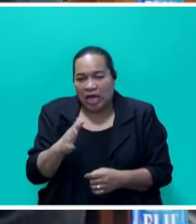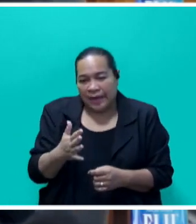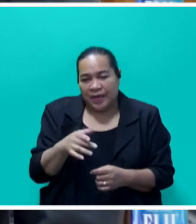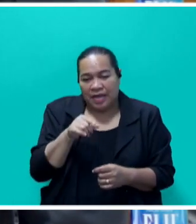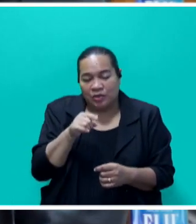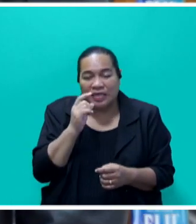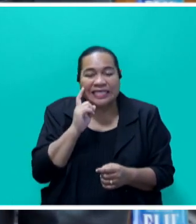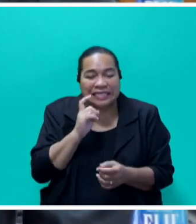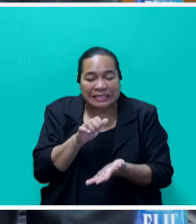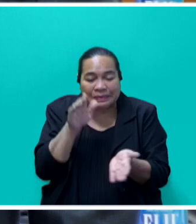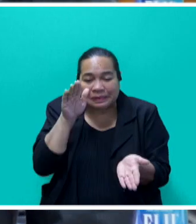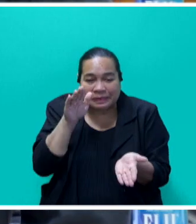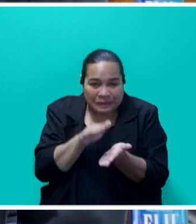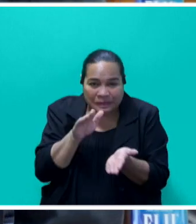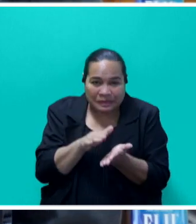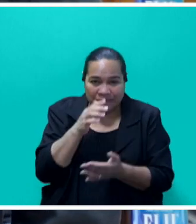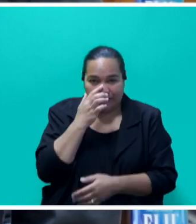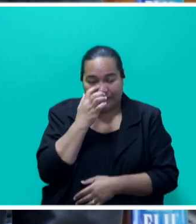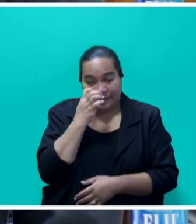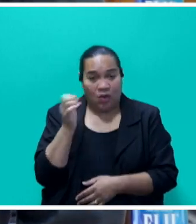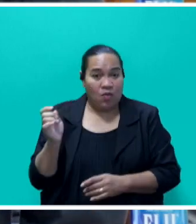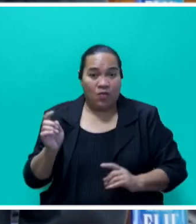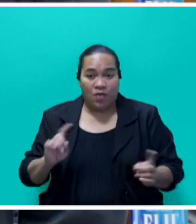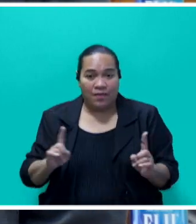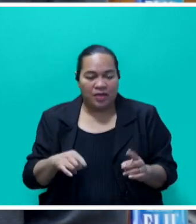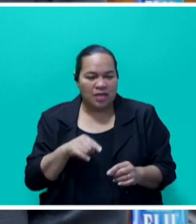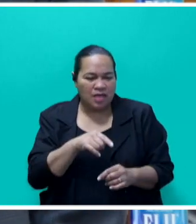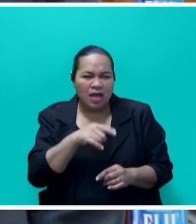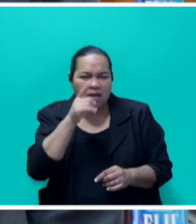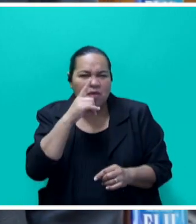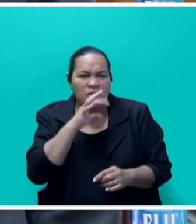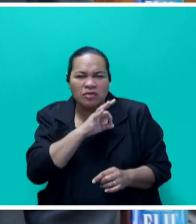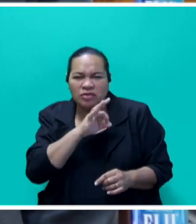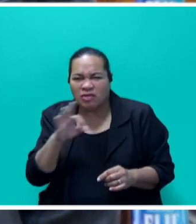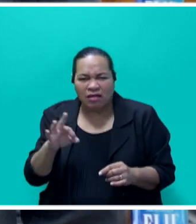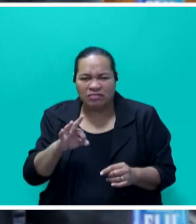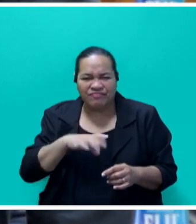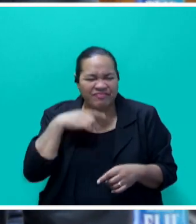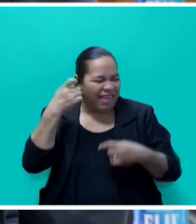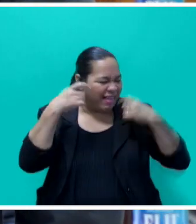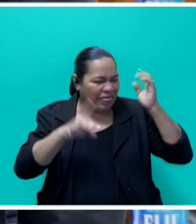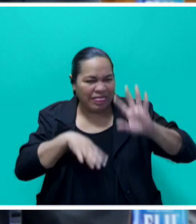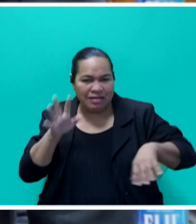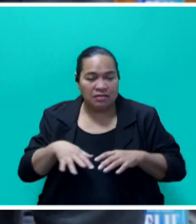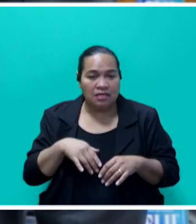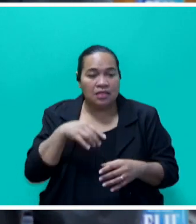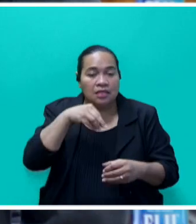to a minimum if possible, is the uncivil amongst our